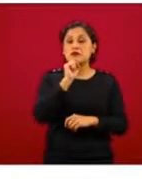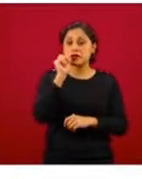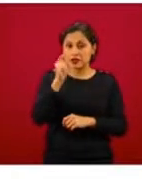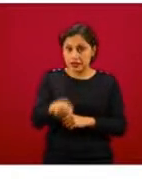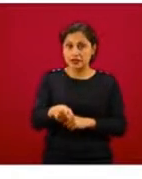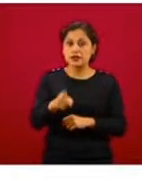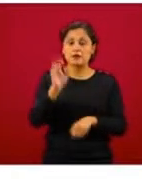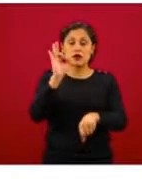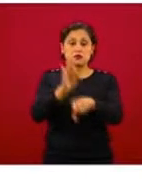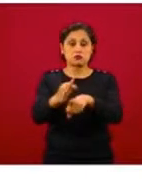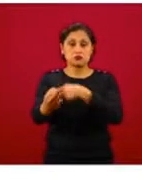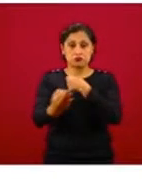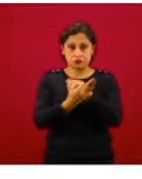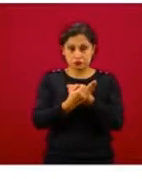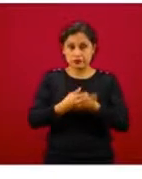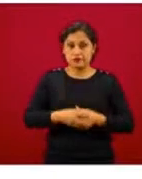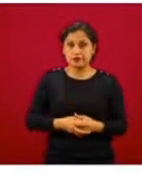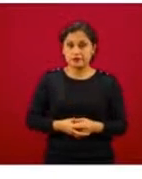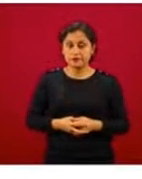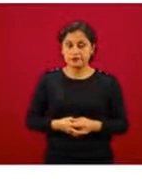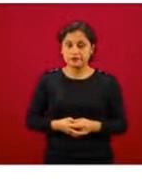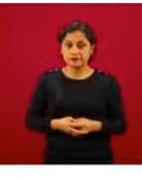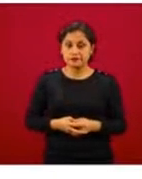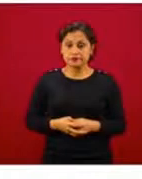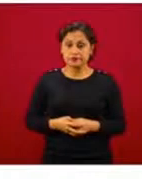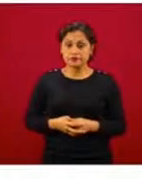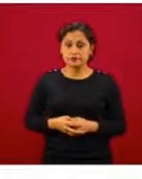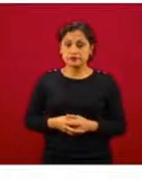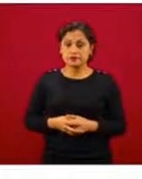barriers between them and be using PPE.